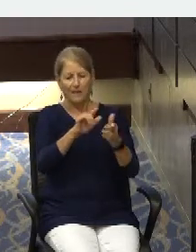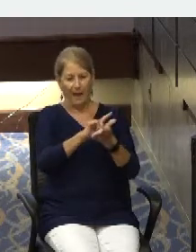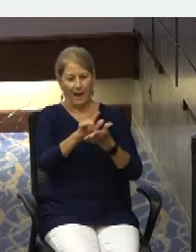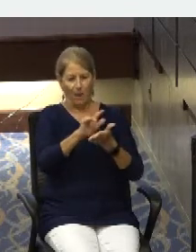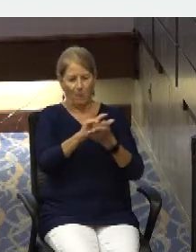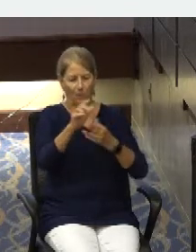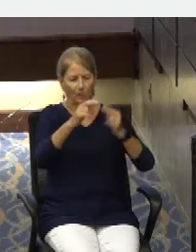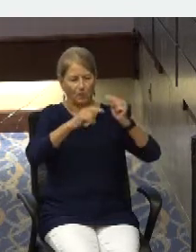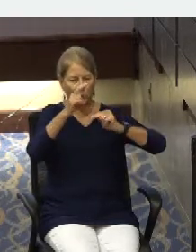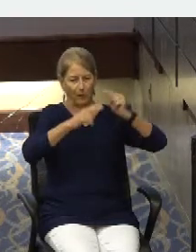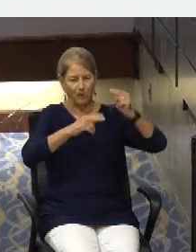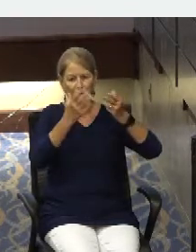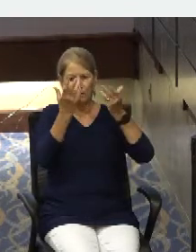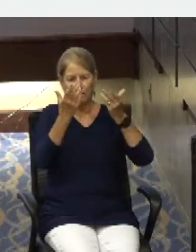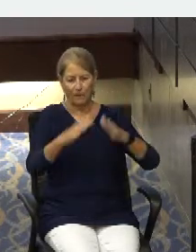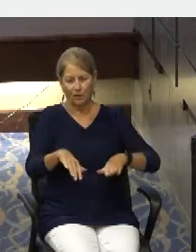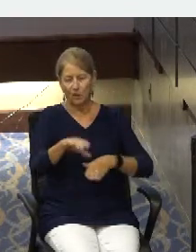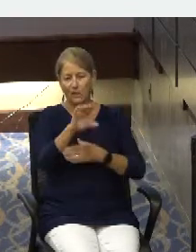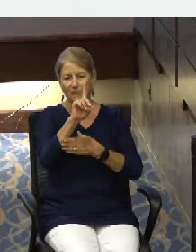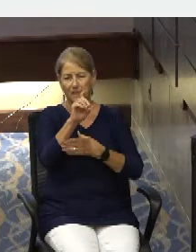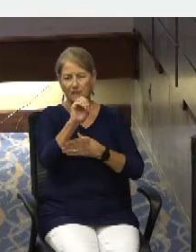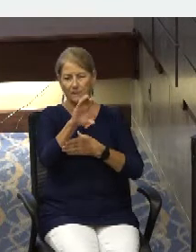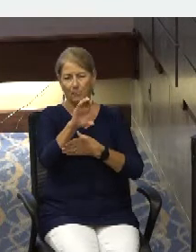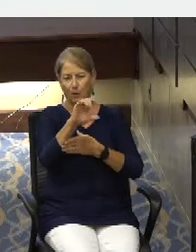in December of 2023.